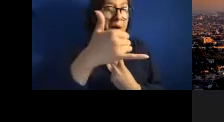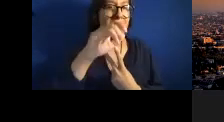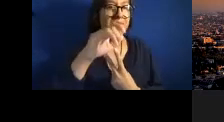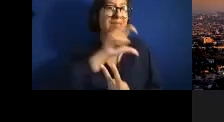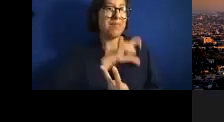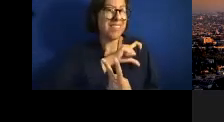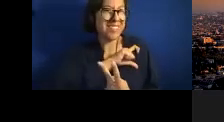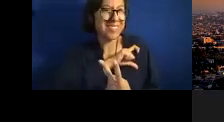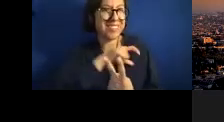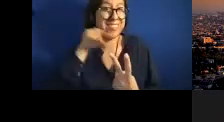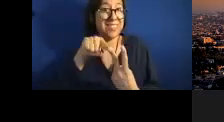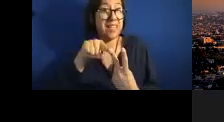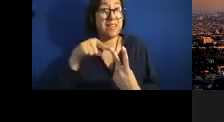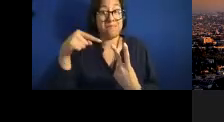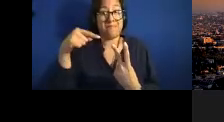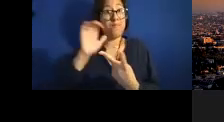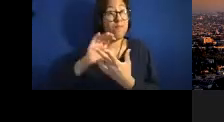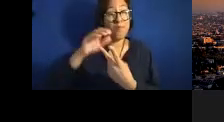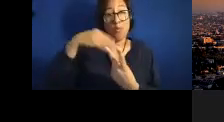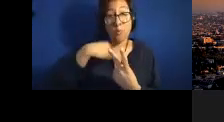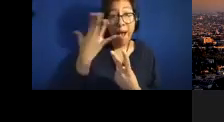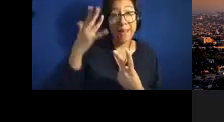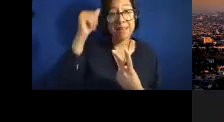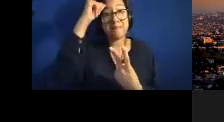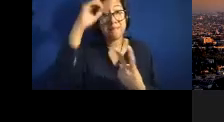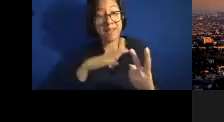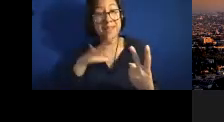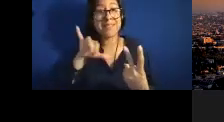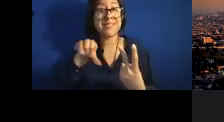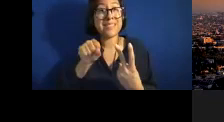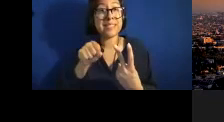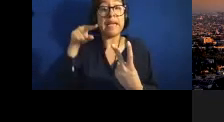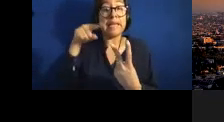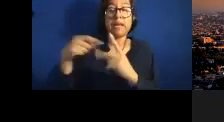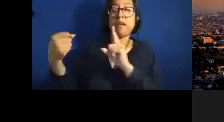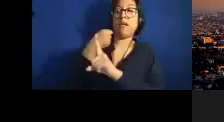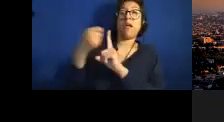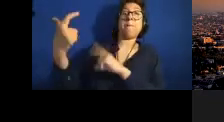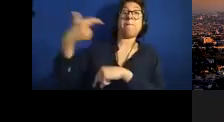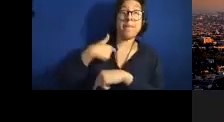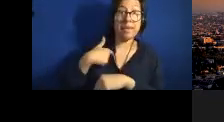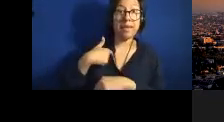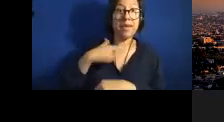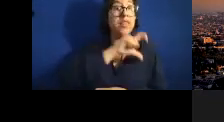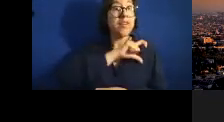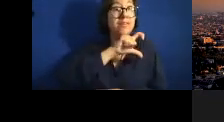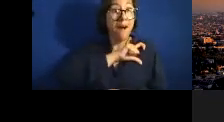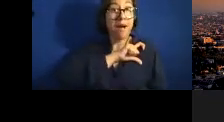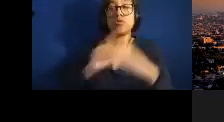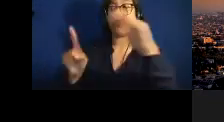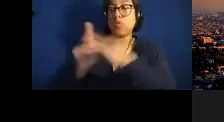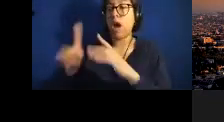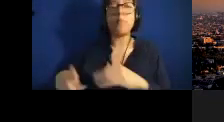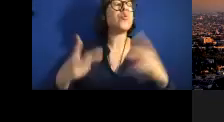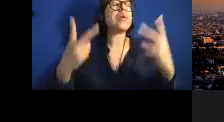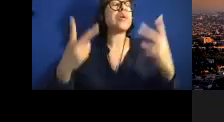partner was a white cisgendered male. He called the police after beating the crap out of me. And the cops came, and I was visibly battered,